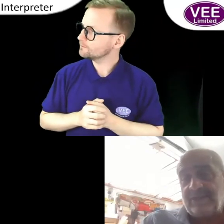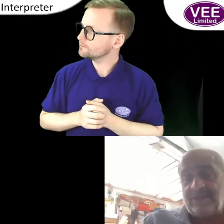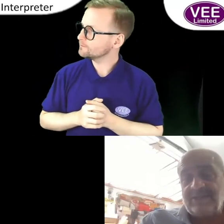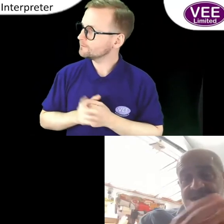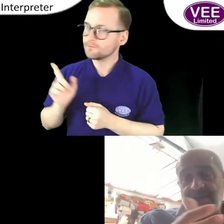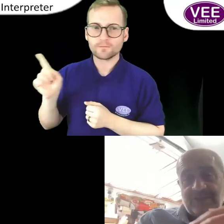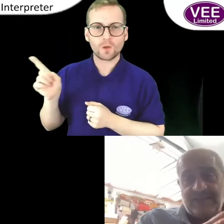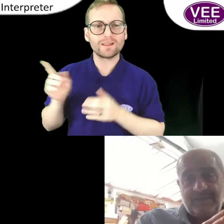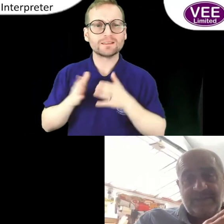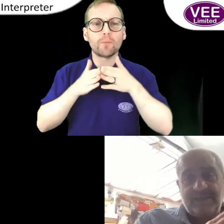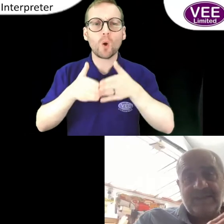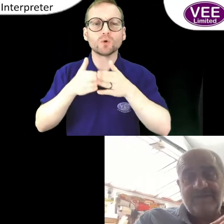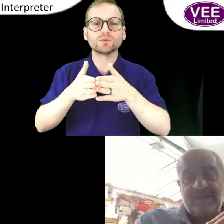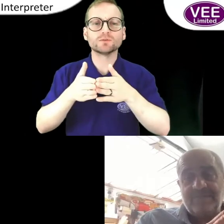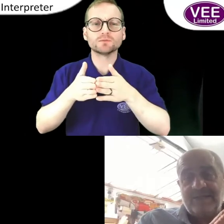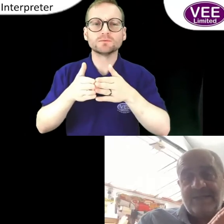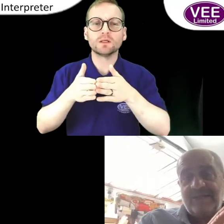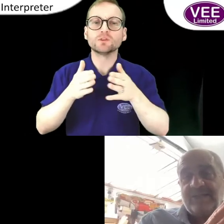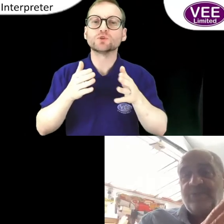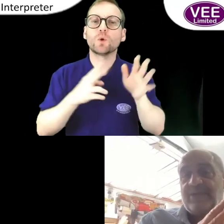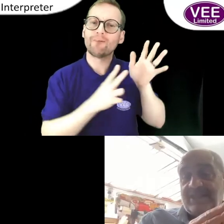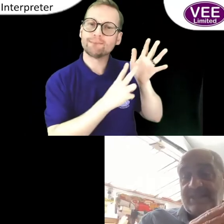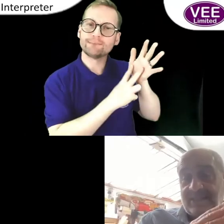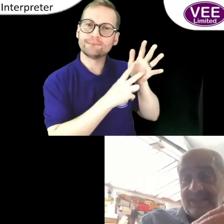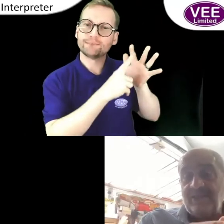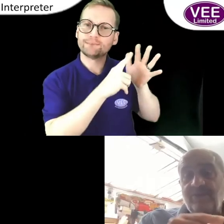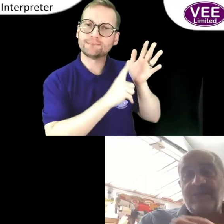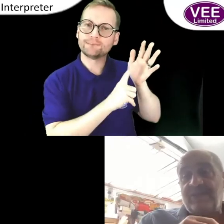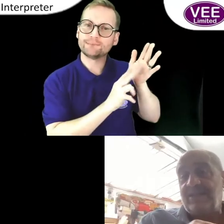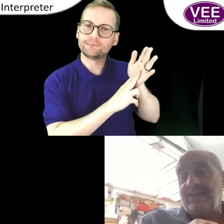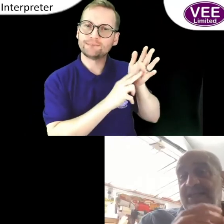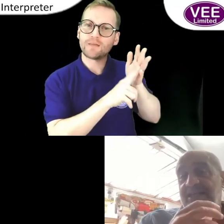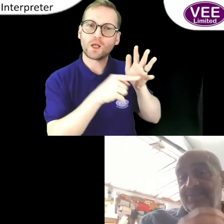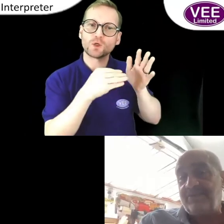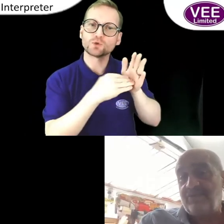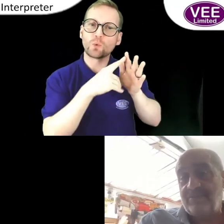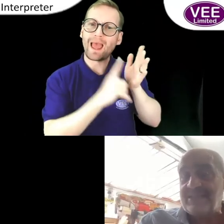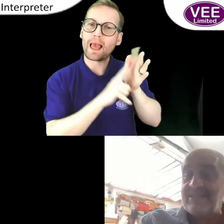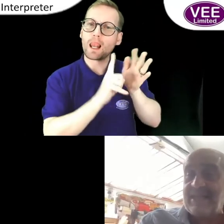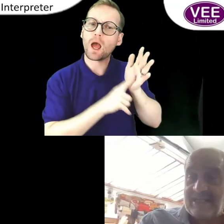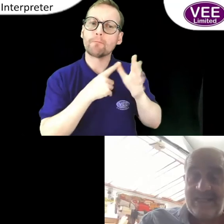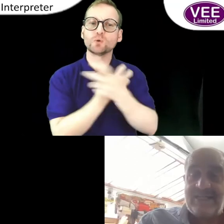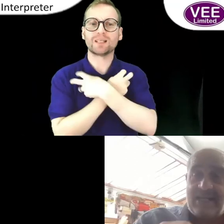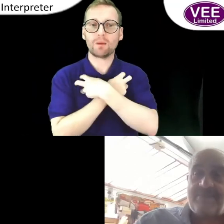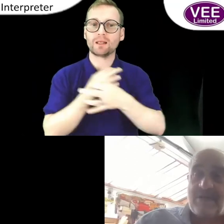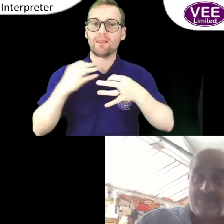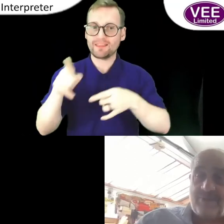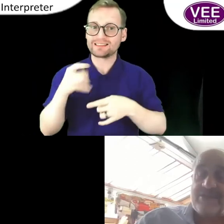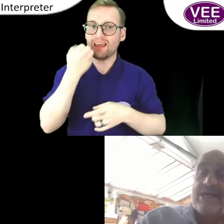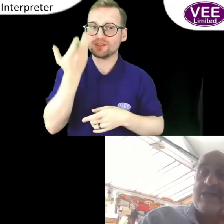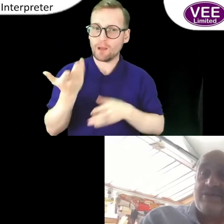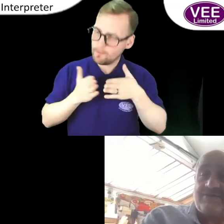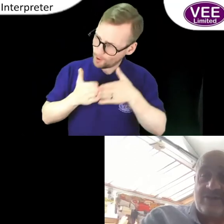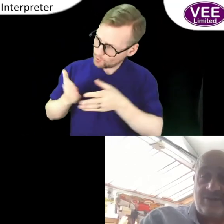different locations. This was exhibited in the Venice Biennial in 2019, where actually I had this performance daily. I take my